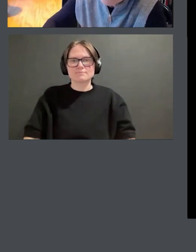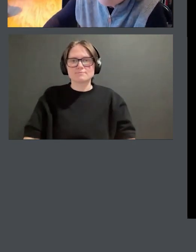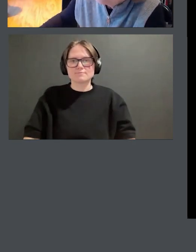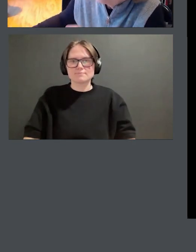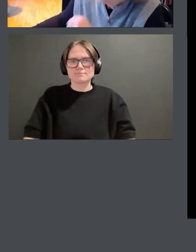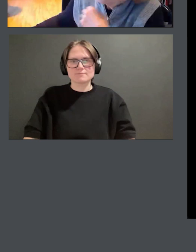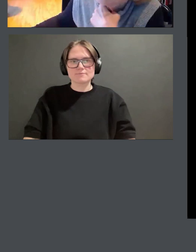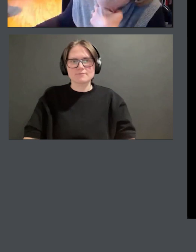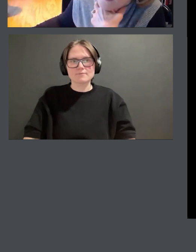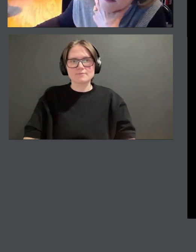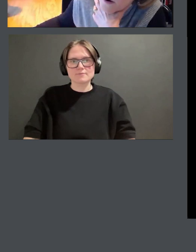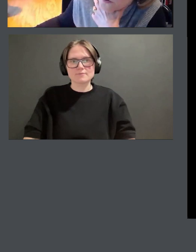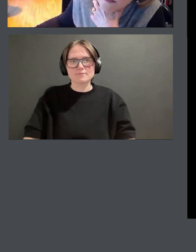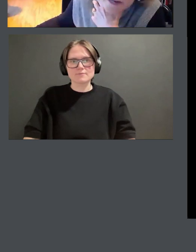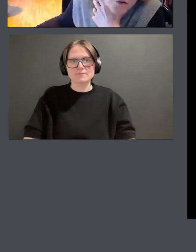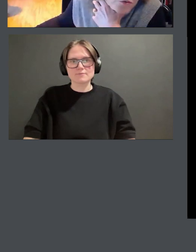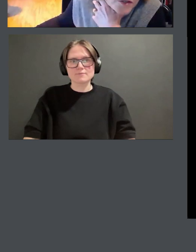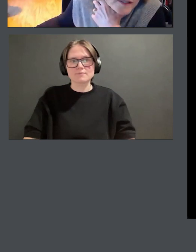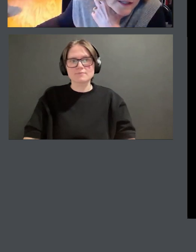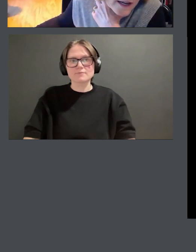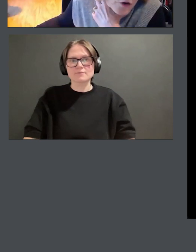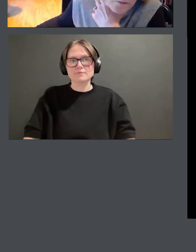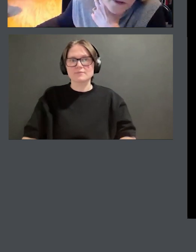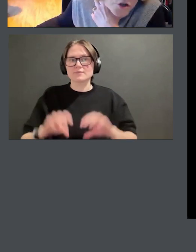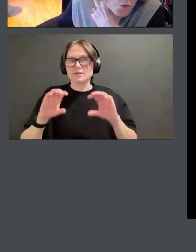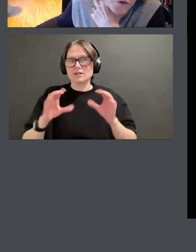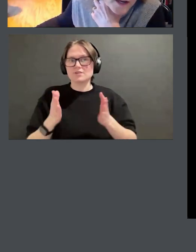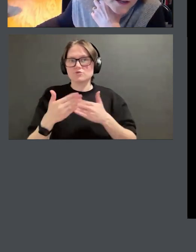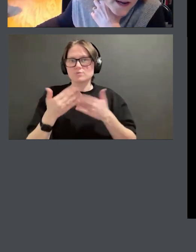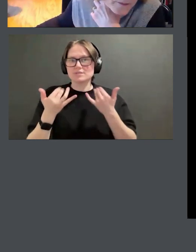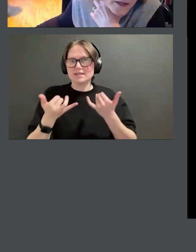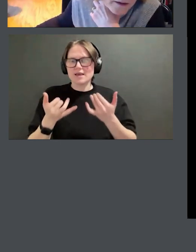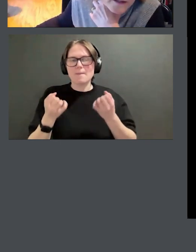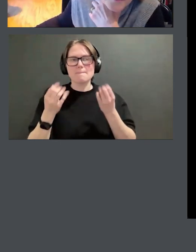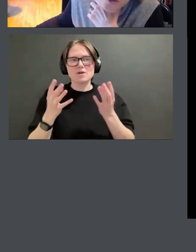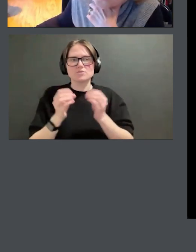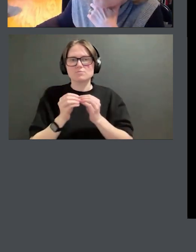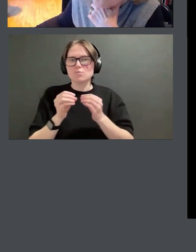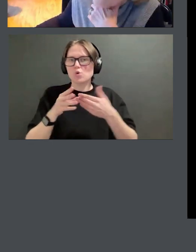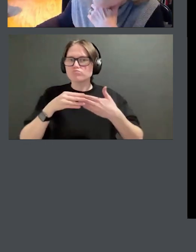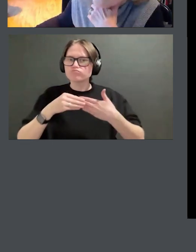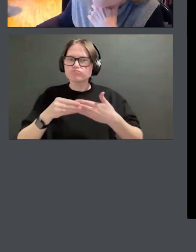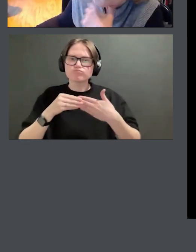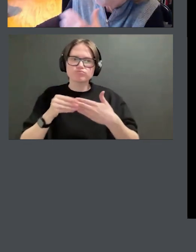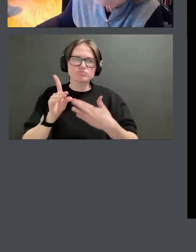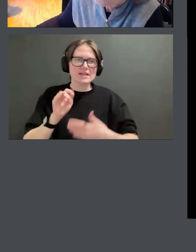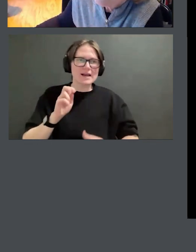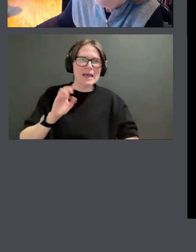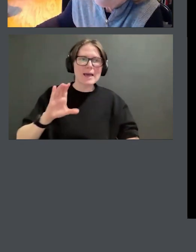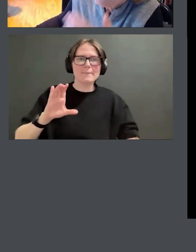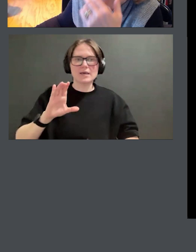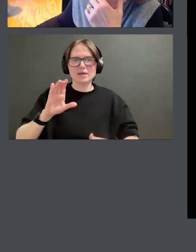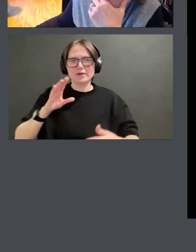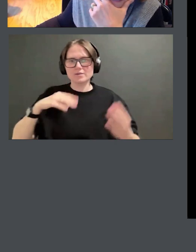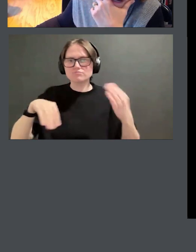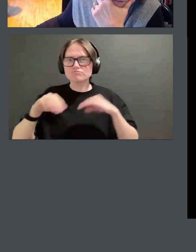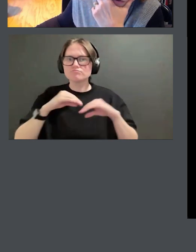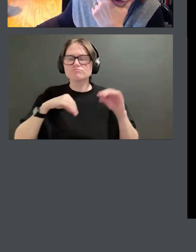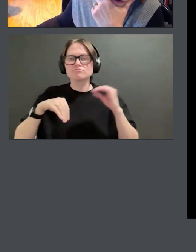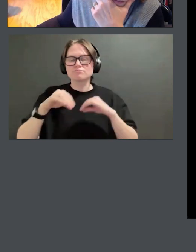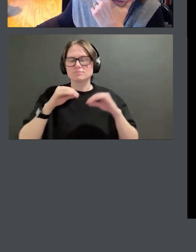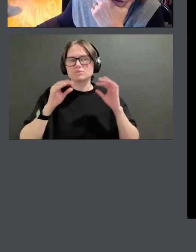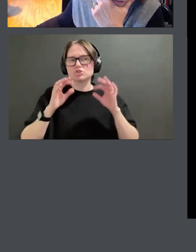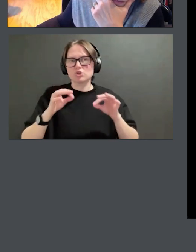teacher. Our classrooms today are much more dynamic in general. And certainly, for